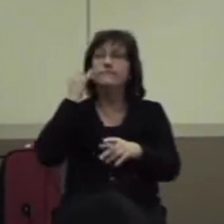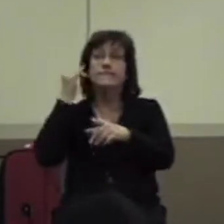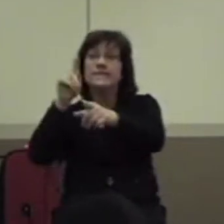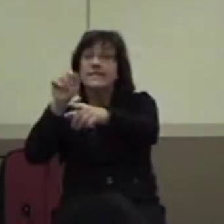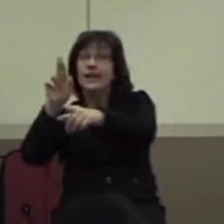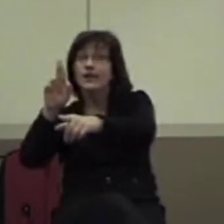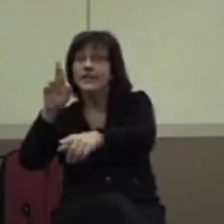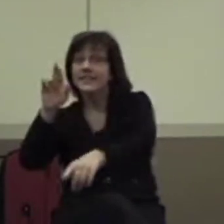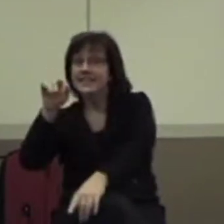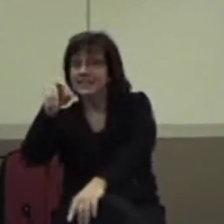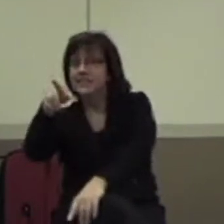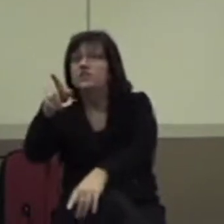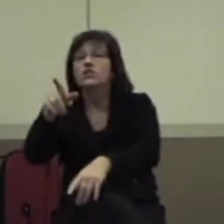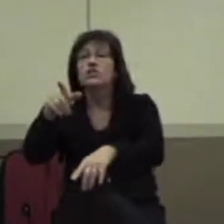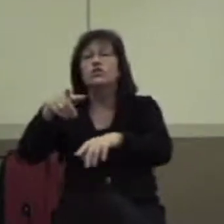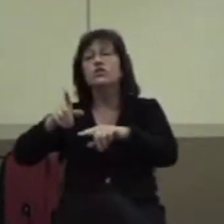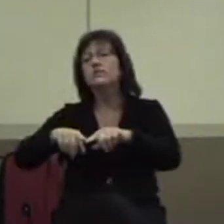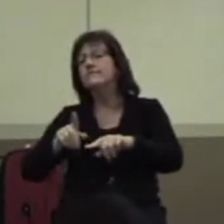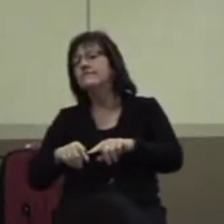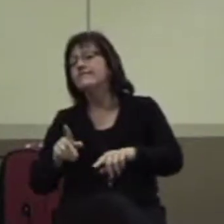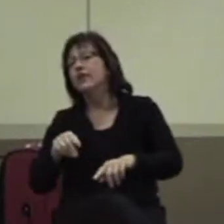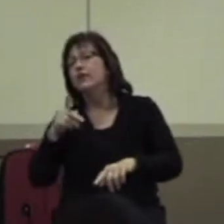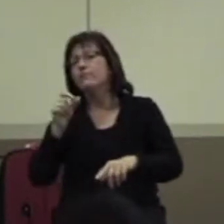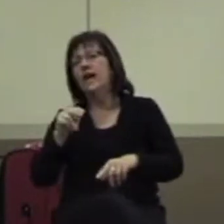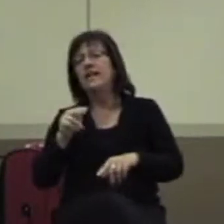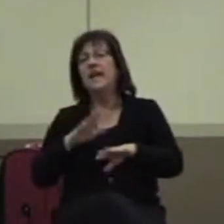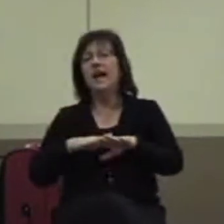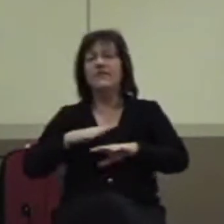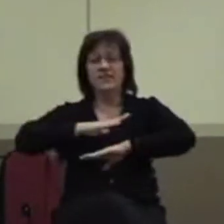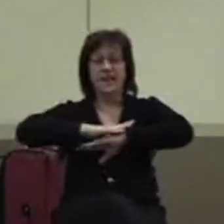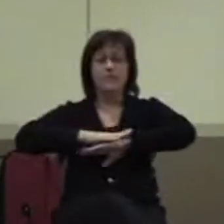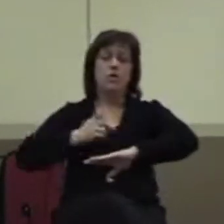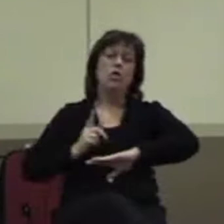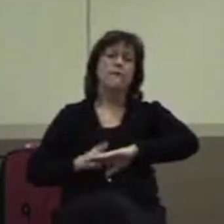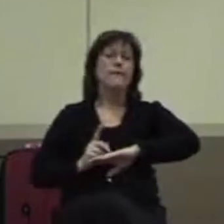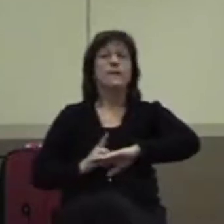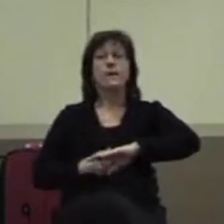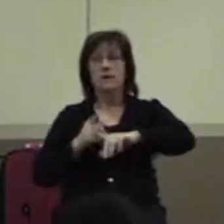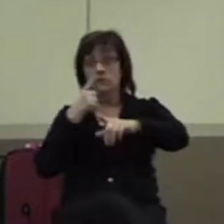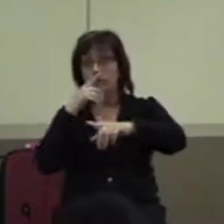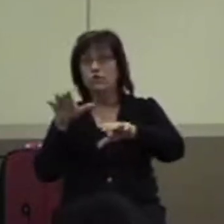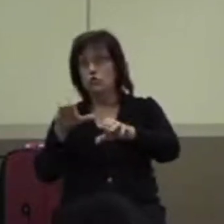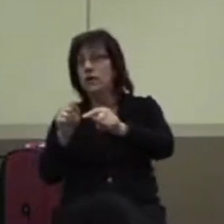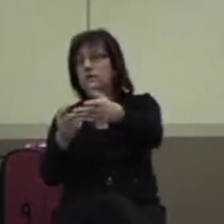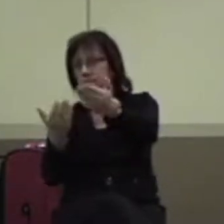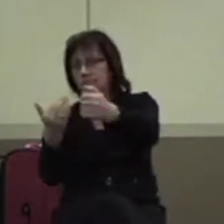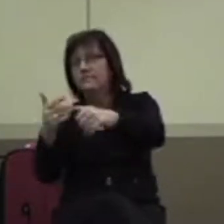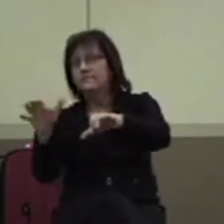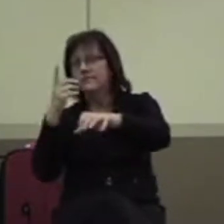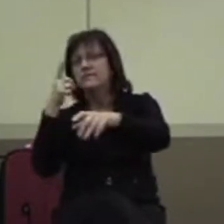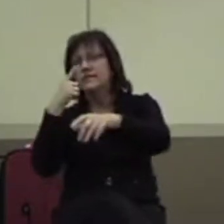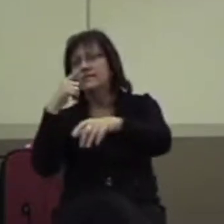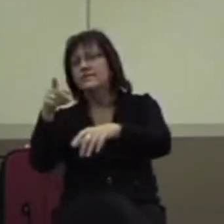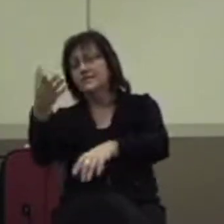say Terry is tapping his pen on the table. Terry, can you do that?